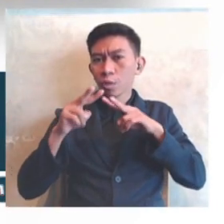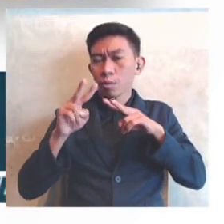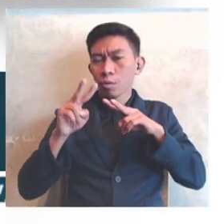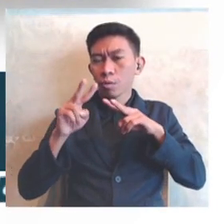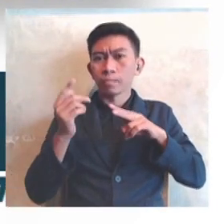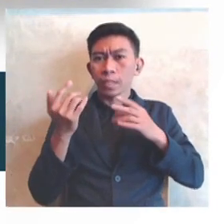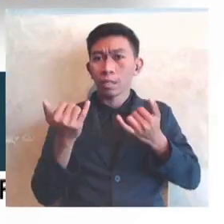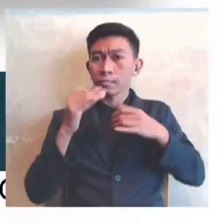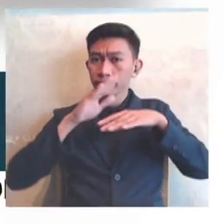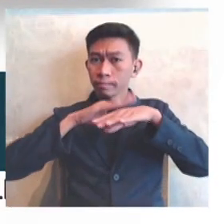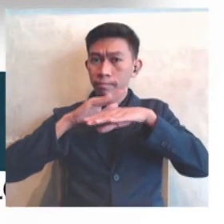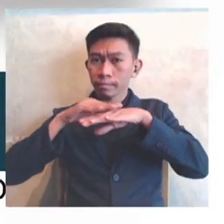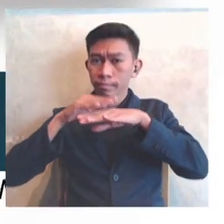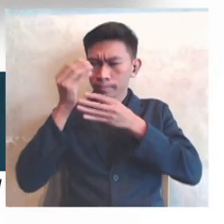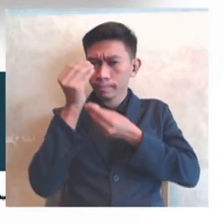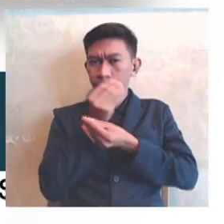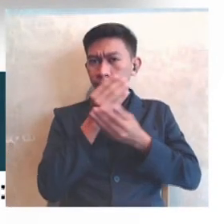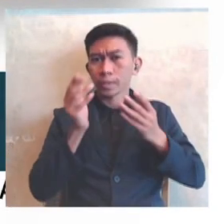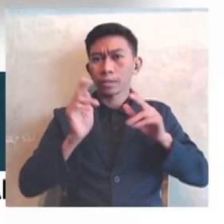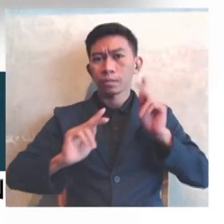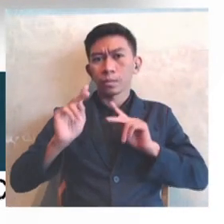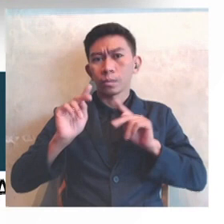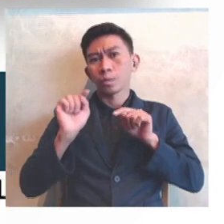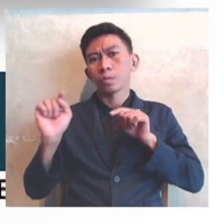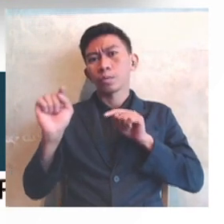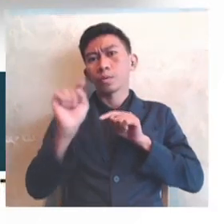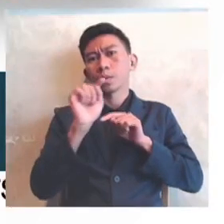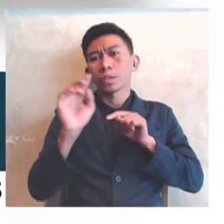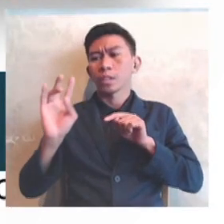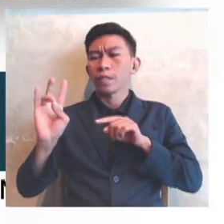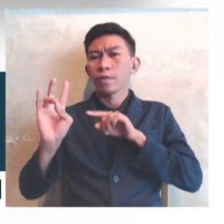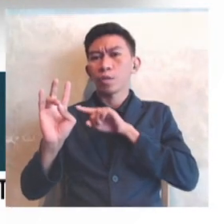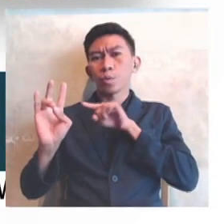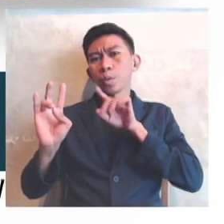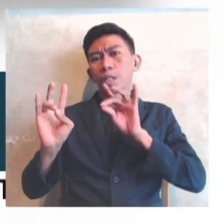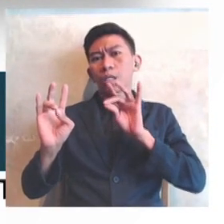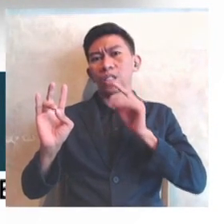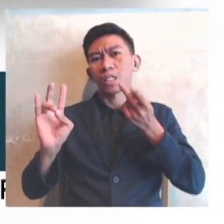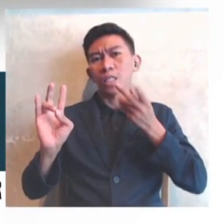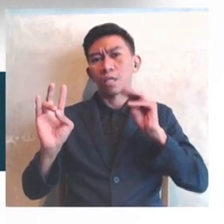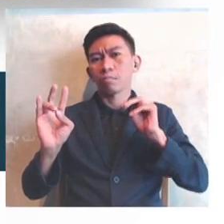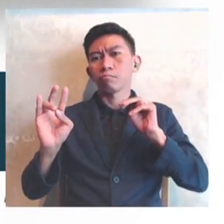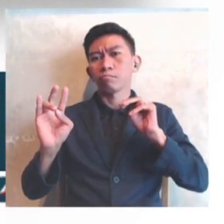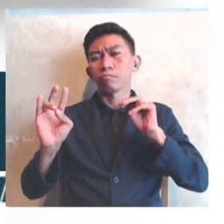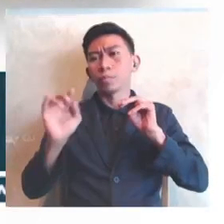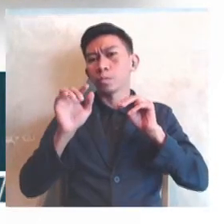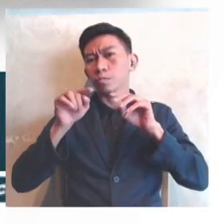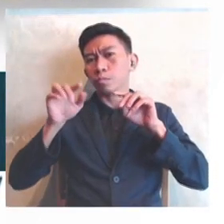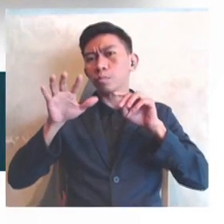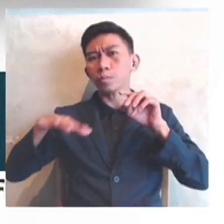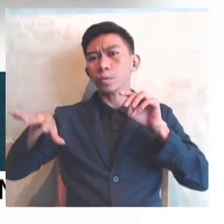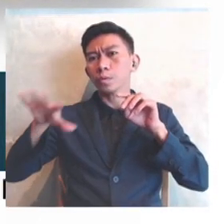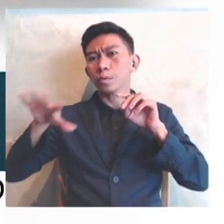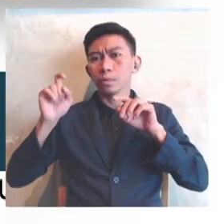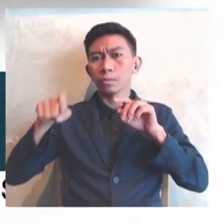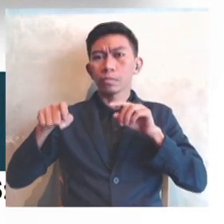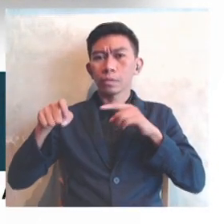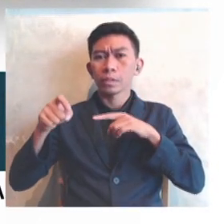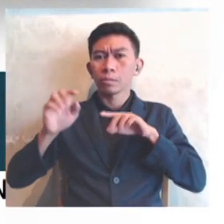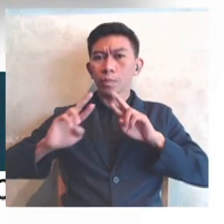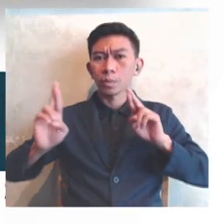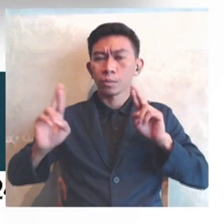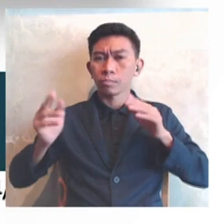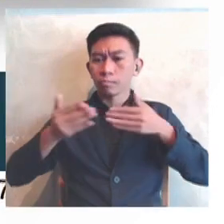ating mga kababayan na nakatira sa 7 and 8 kilometer boundary na magandang mag-evacuate kinakailangan.